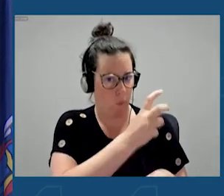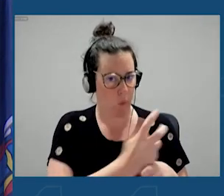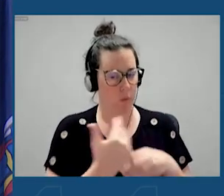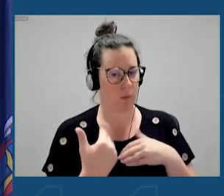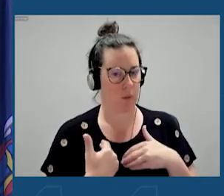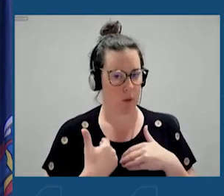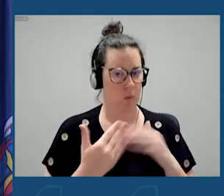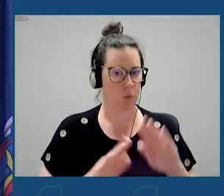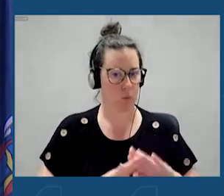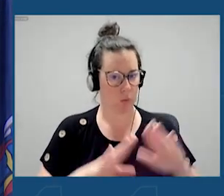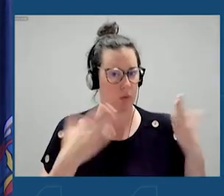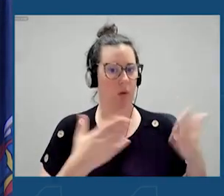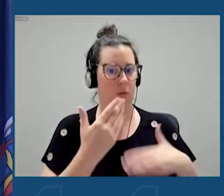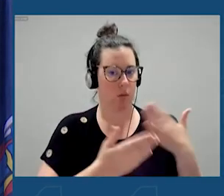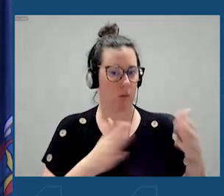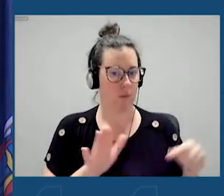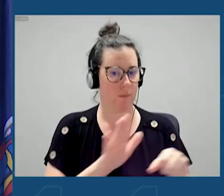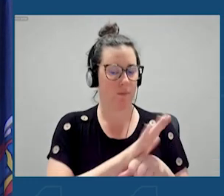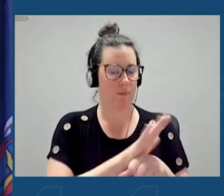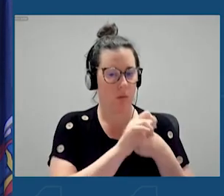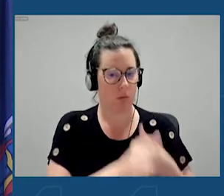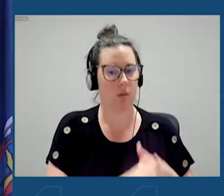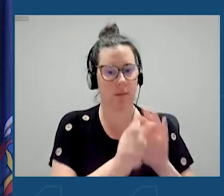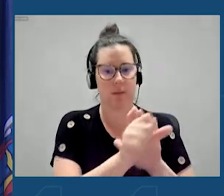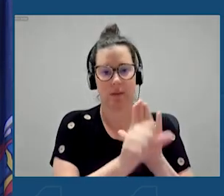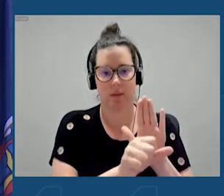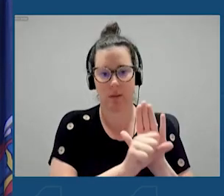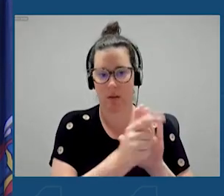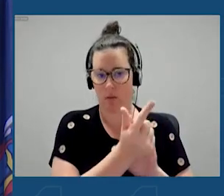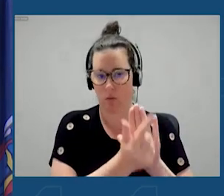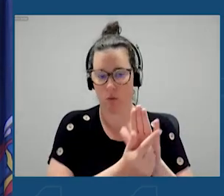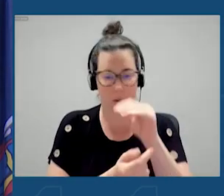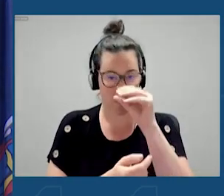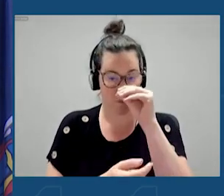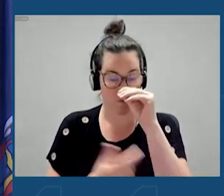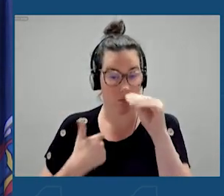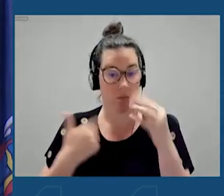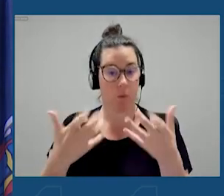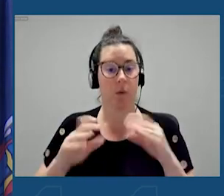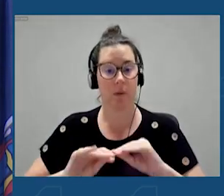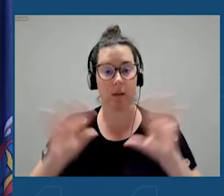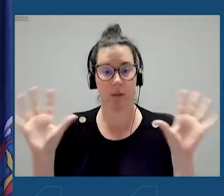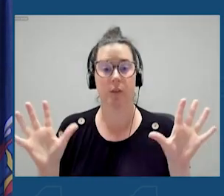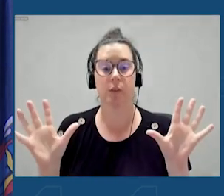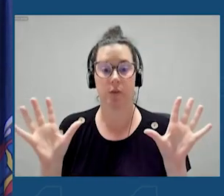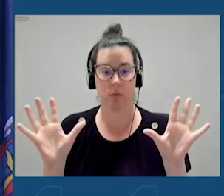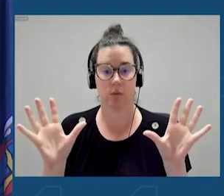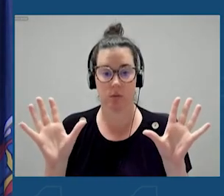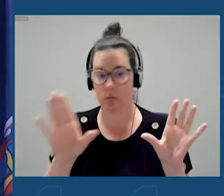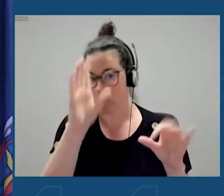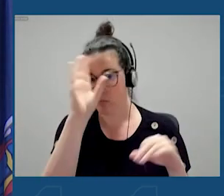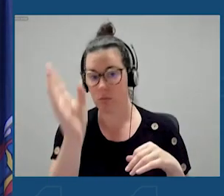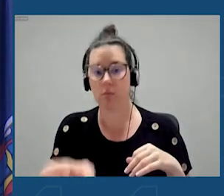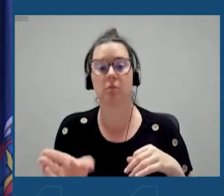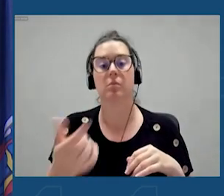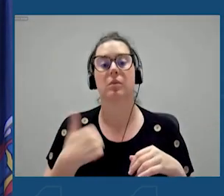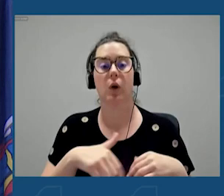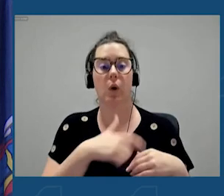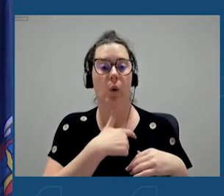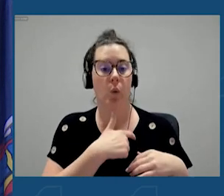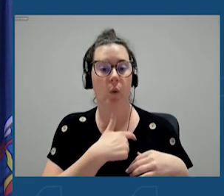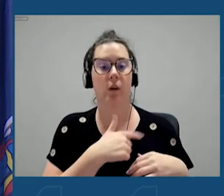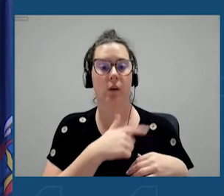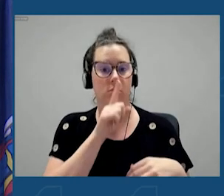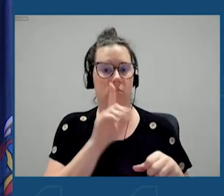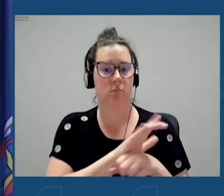operate in full compliance with state regulations. Let me be perfectly clear. We, as New York State licensed cannabis